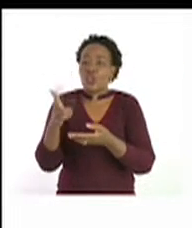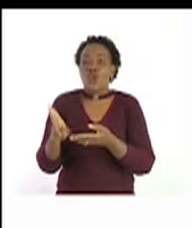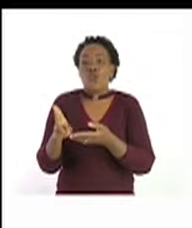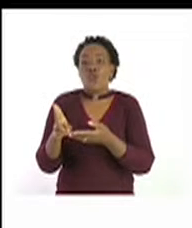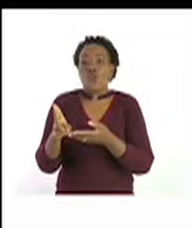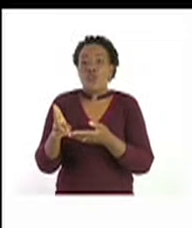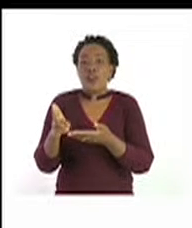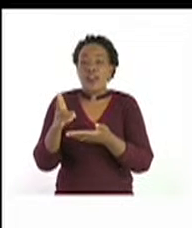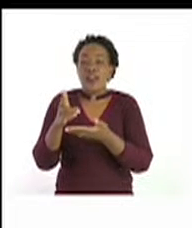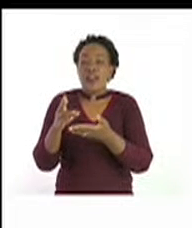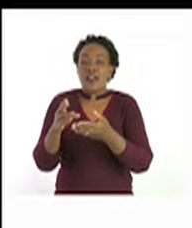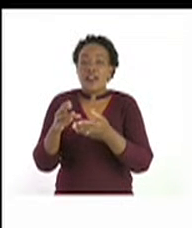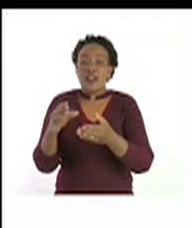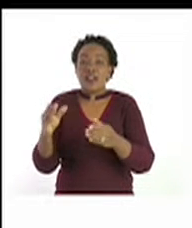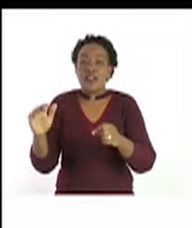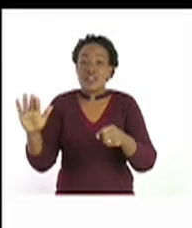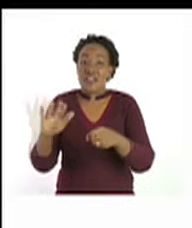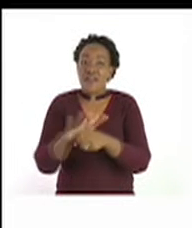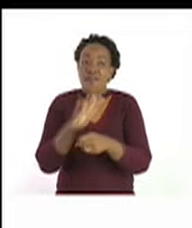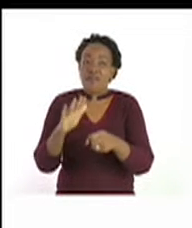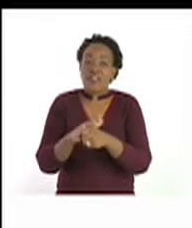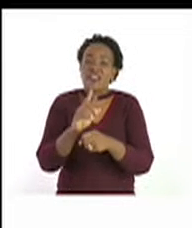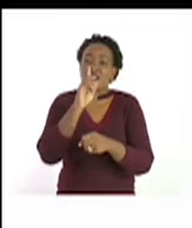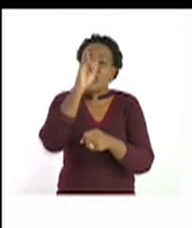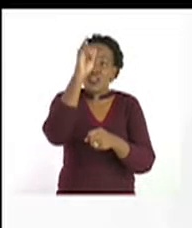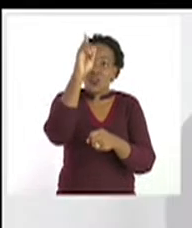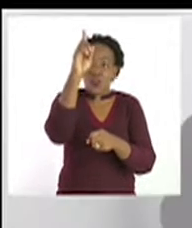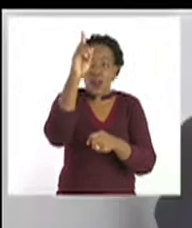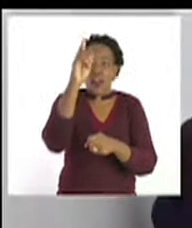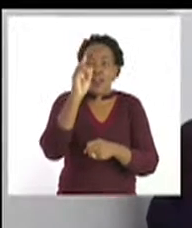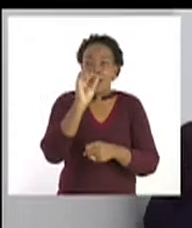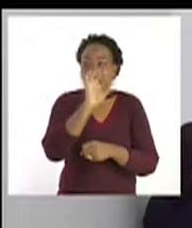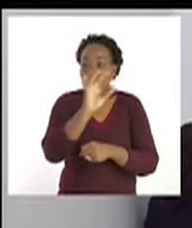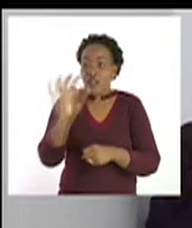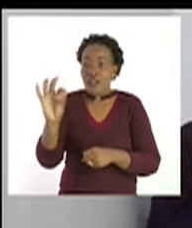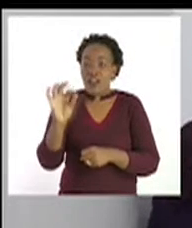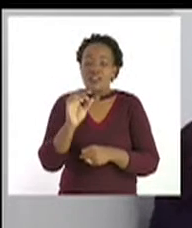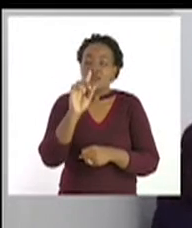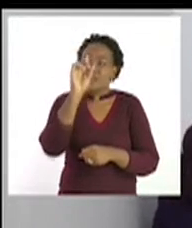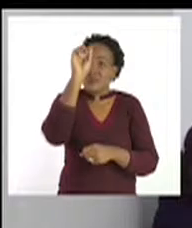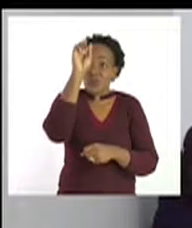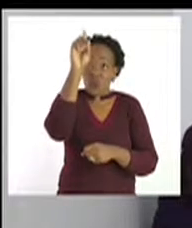It's written 1/1, but we call it